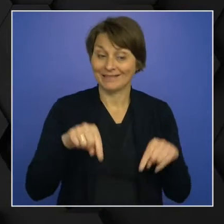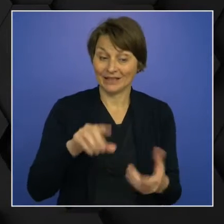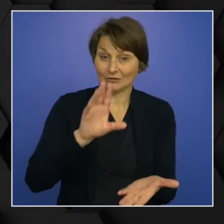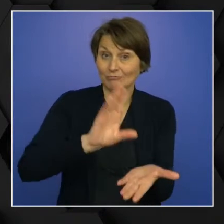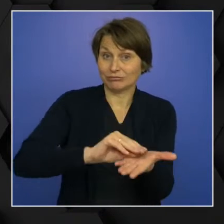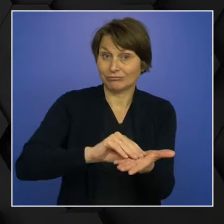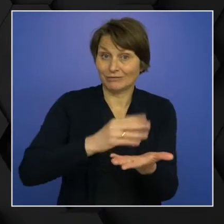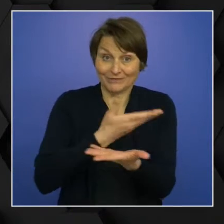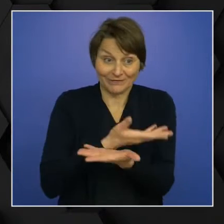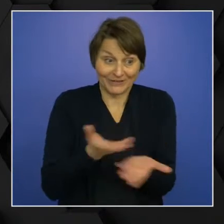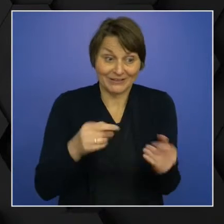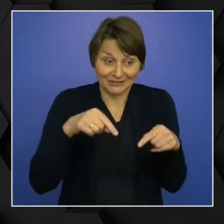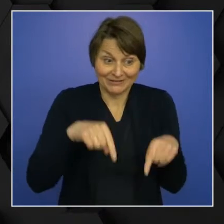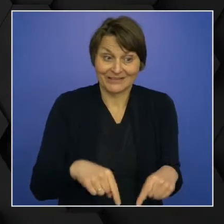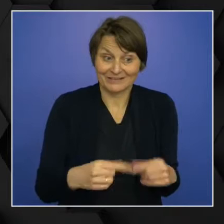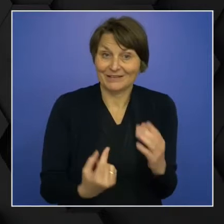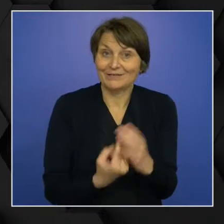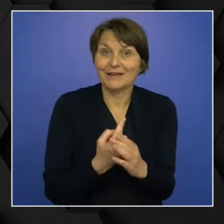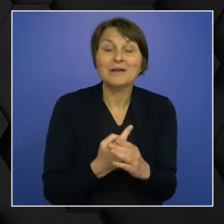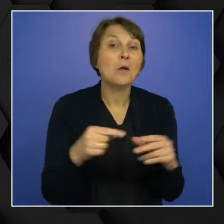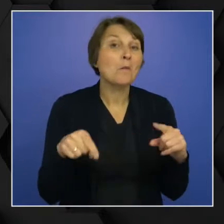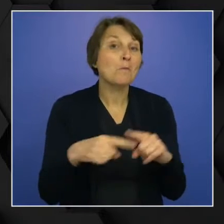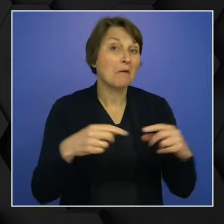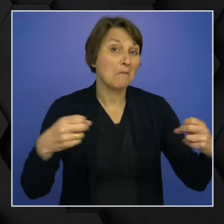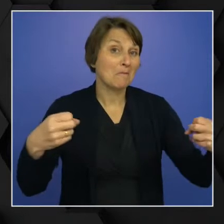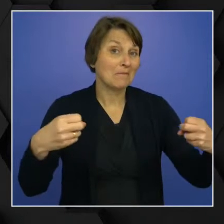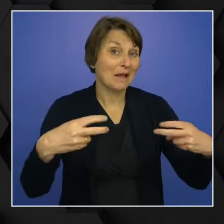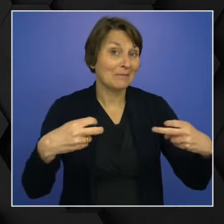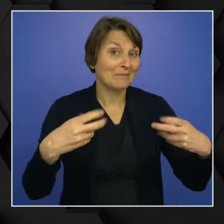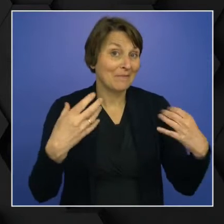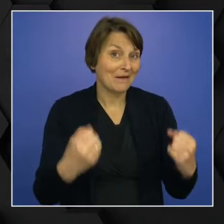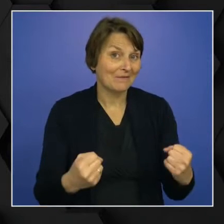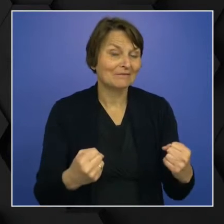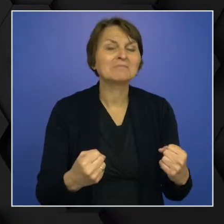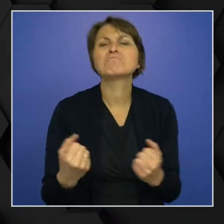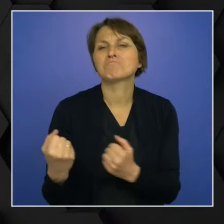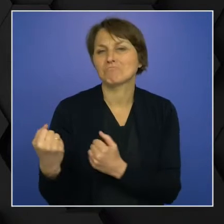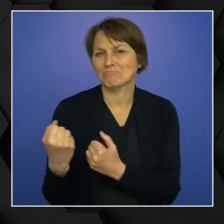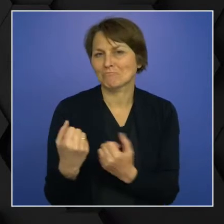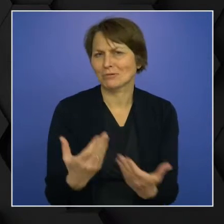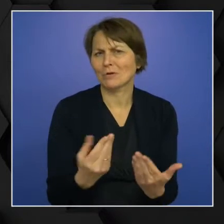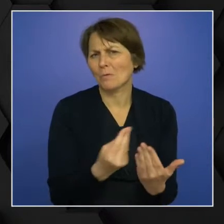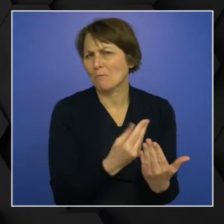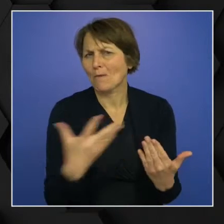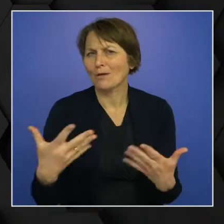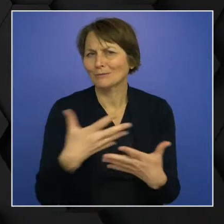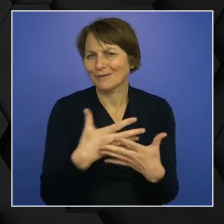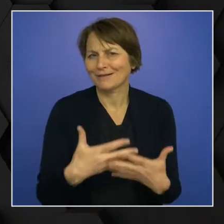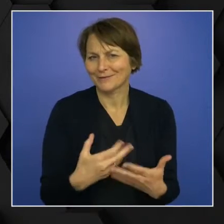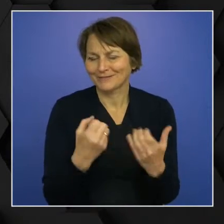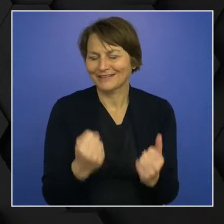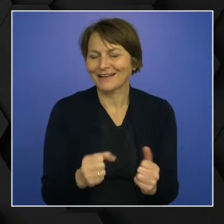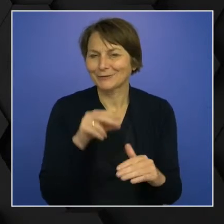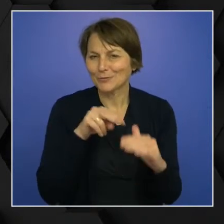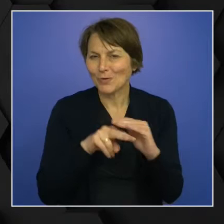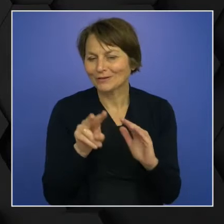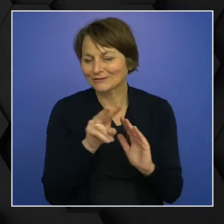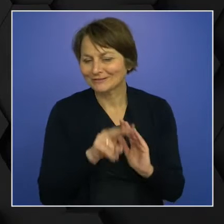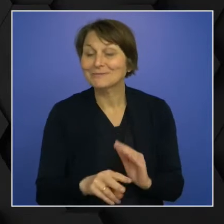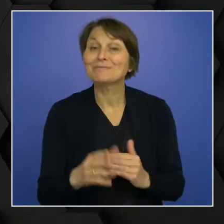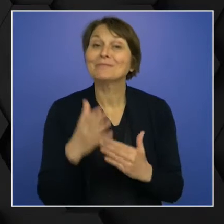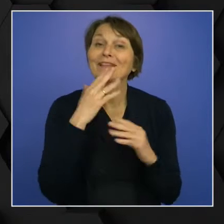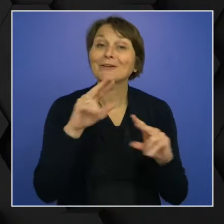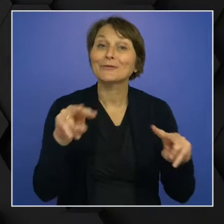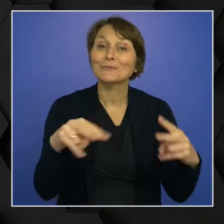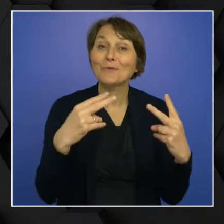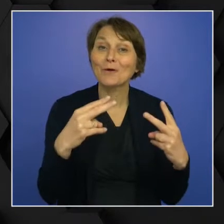sessions, and we had captions on that are available to you in multiple different languages. Thank you so much, audience, for joining